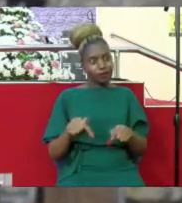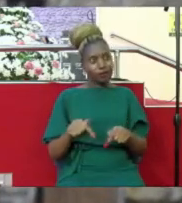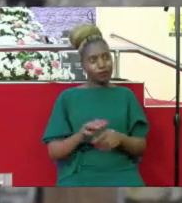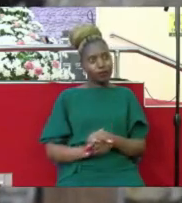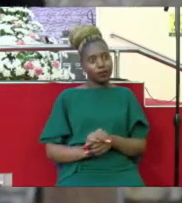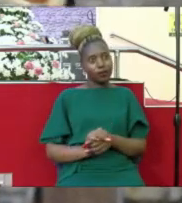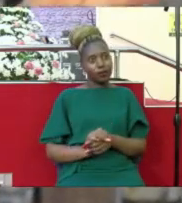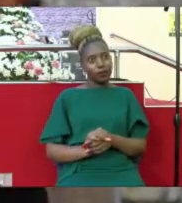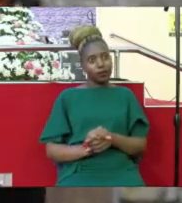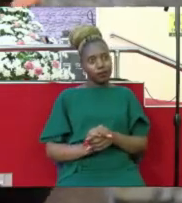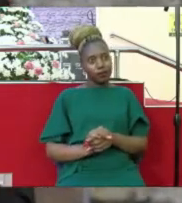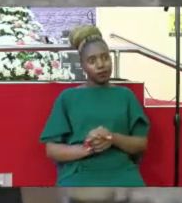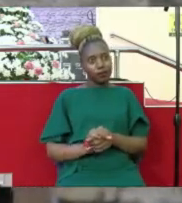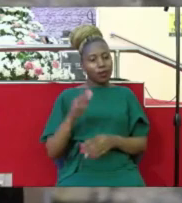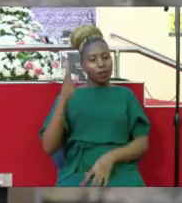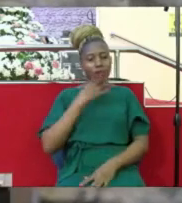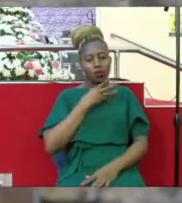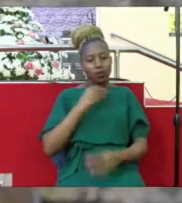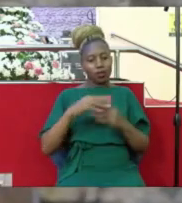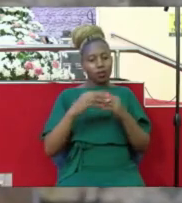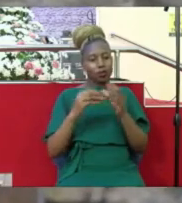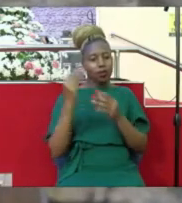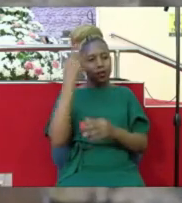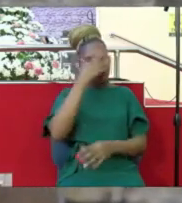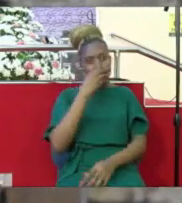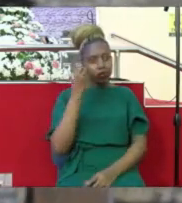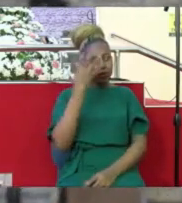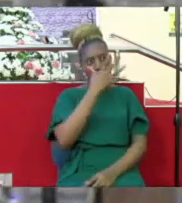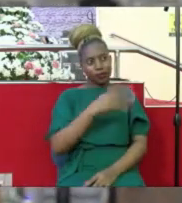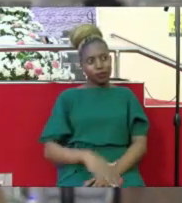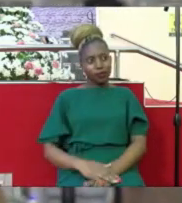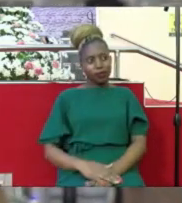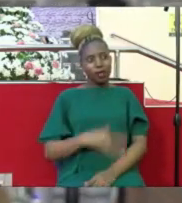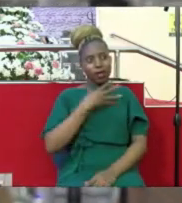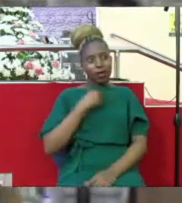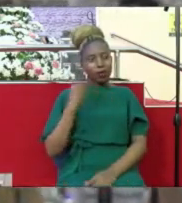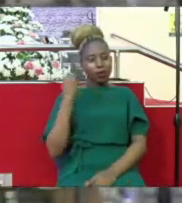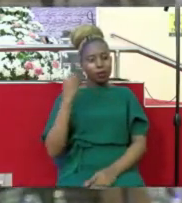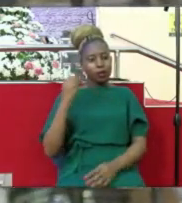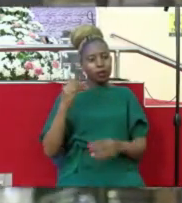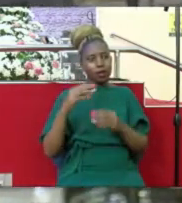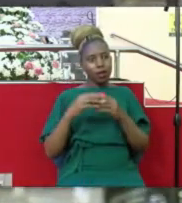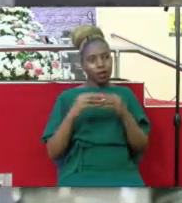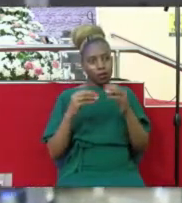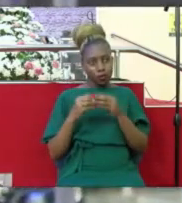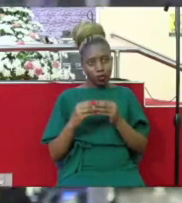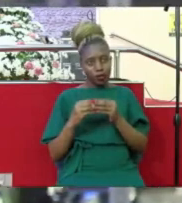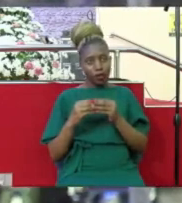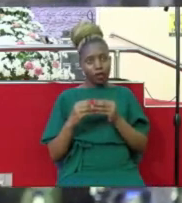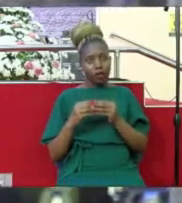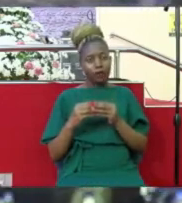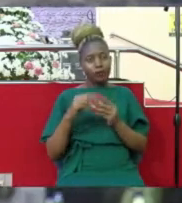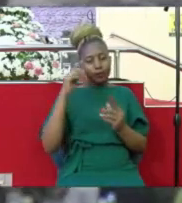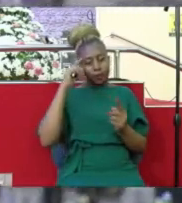leo. He wants to bring forth beauty. Anataka kuleta umaridadi. He wants to bring forth his truest intent. Anataka